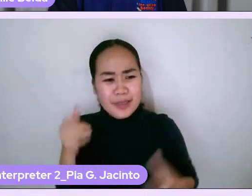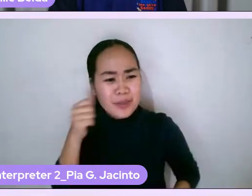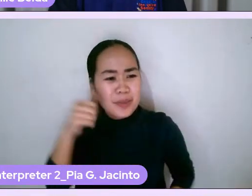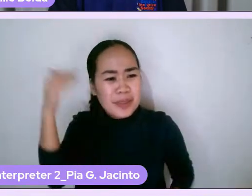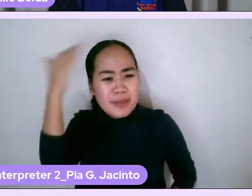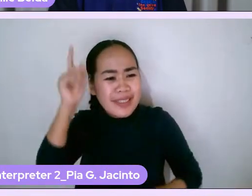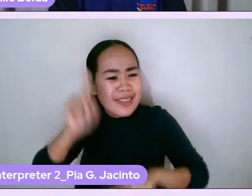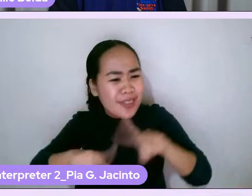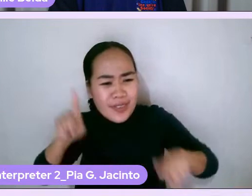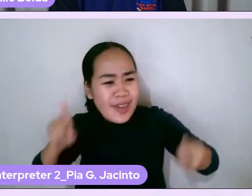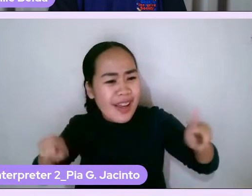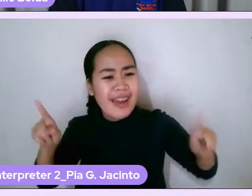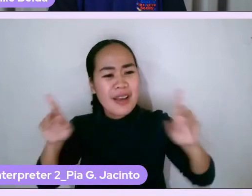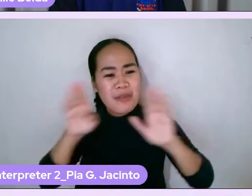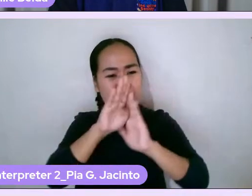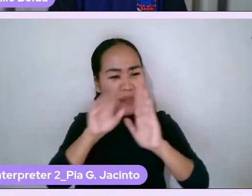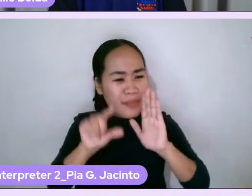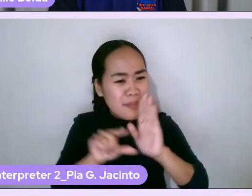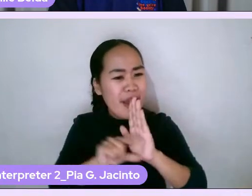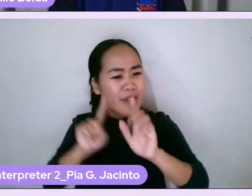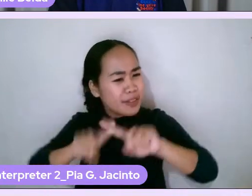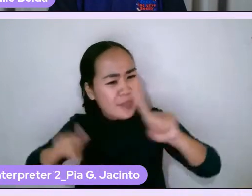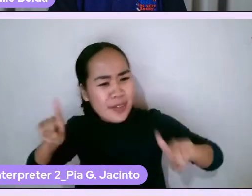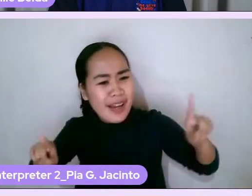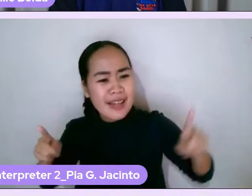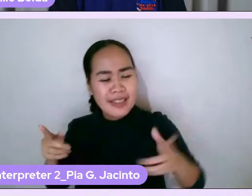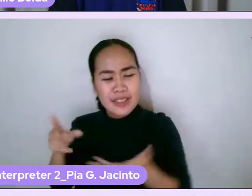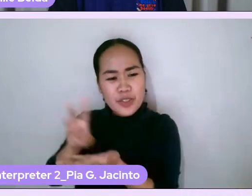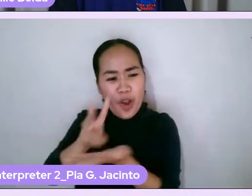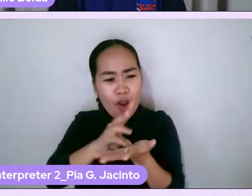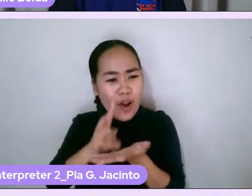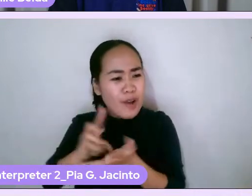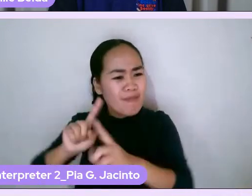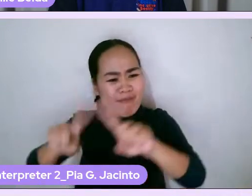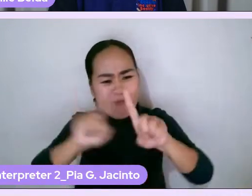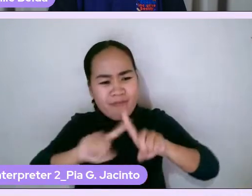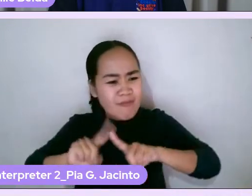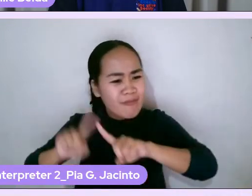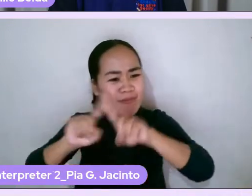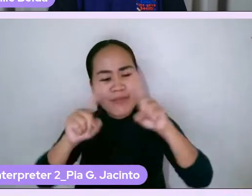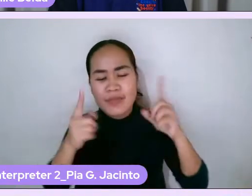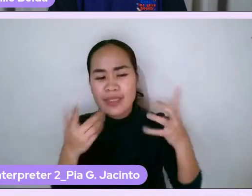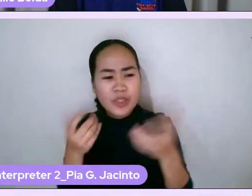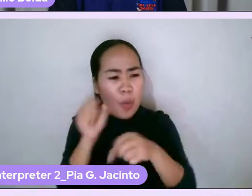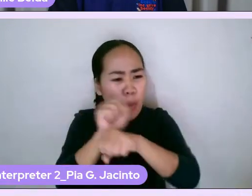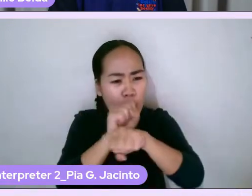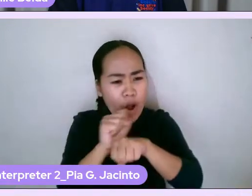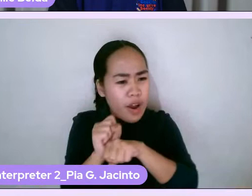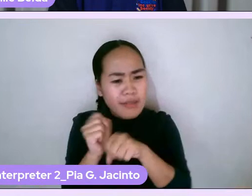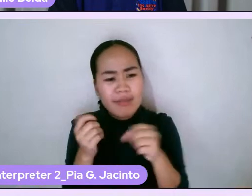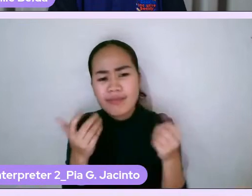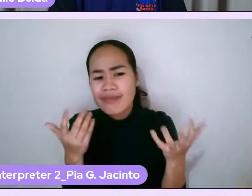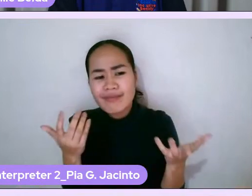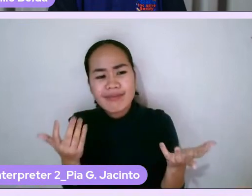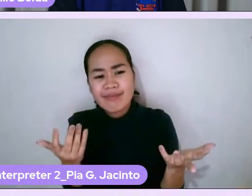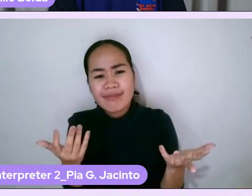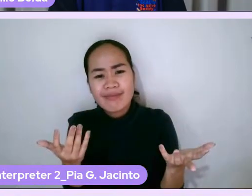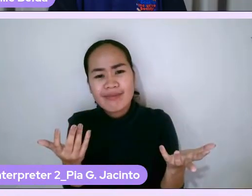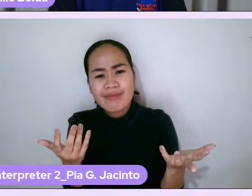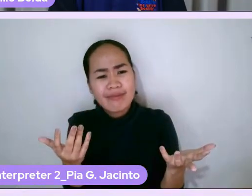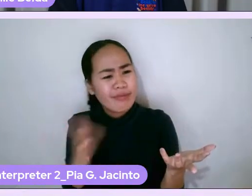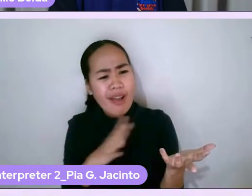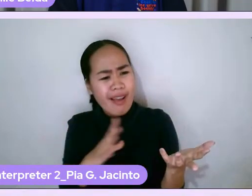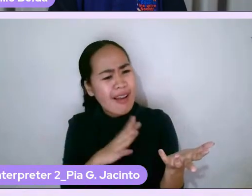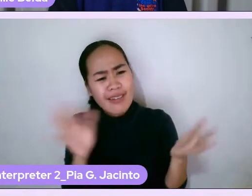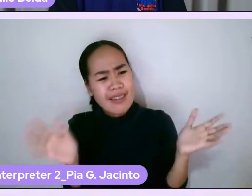different backgrounds and, you know, coming from all sorts of places, working on all kinds of things, right? And so yeah, just go for